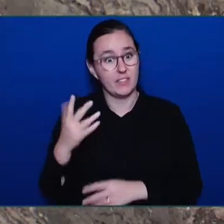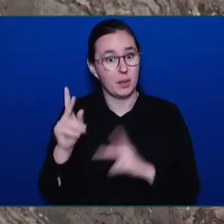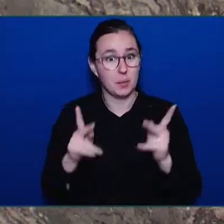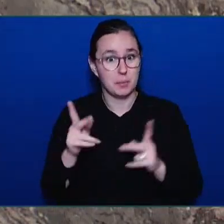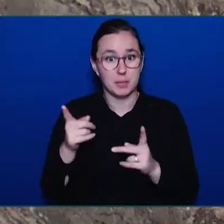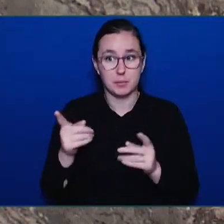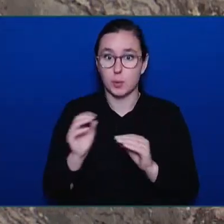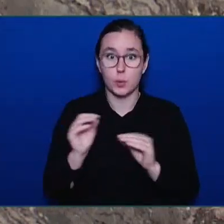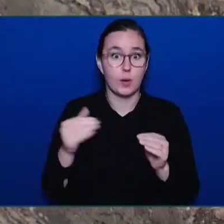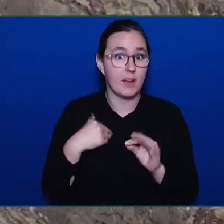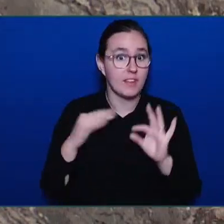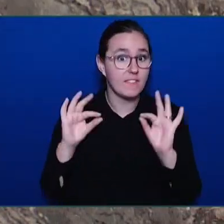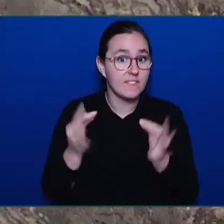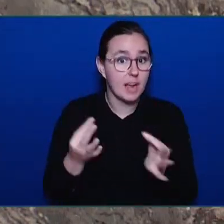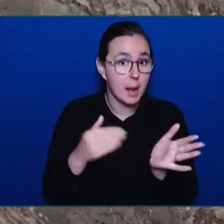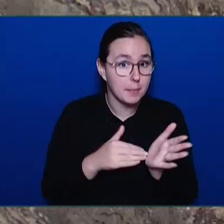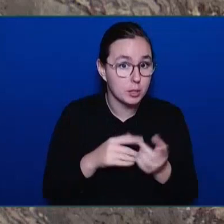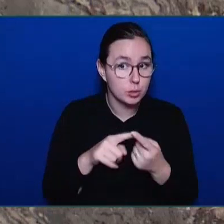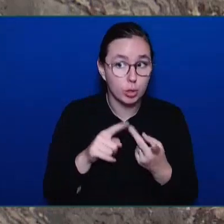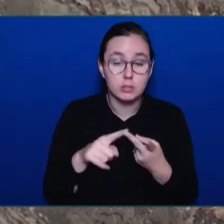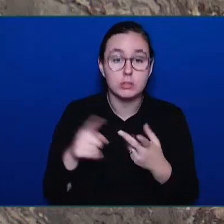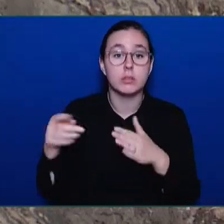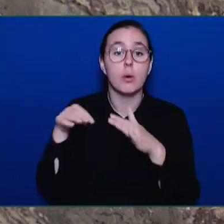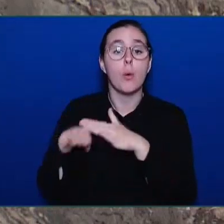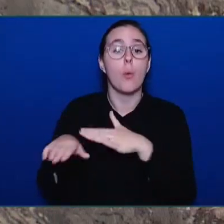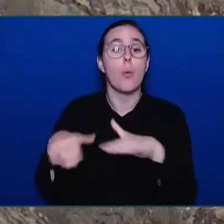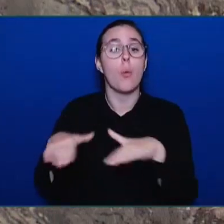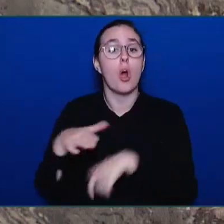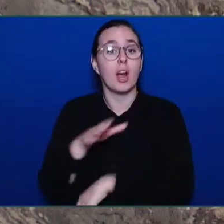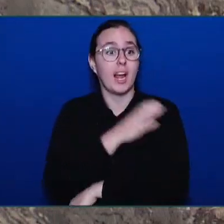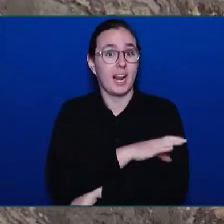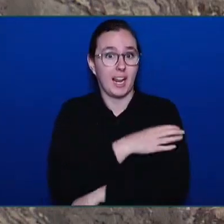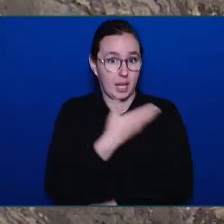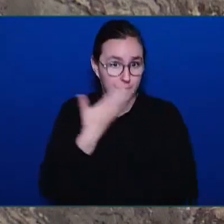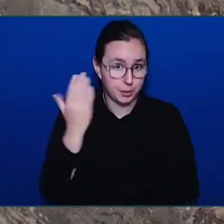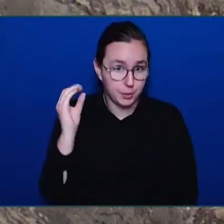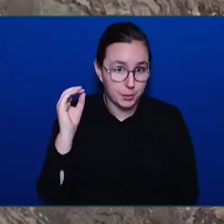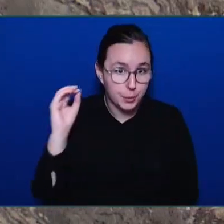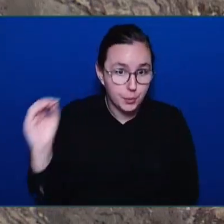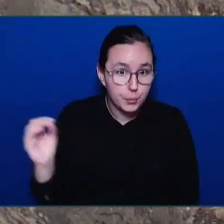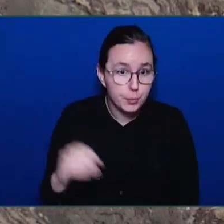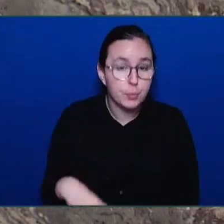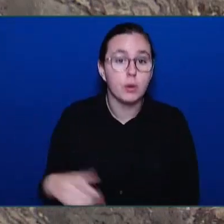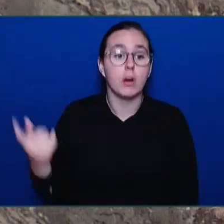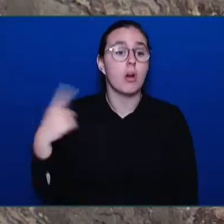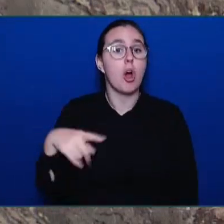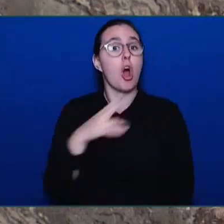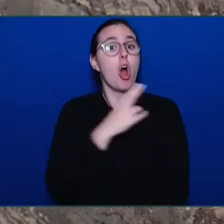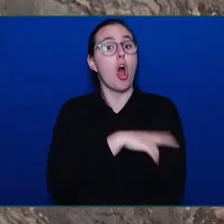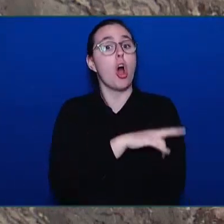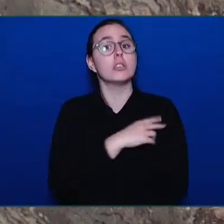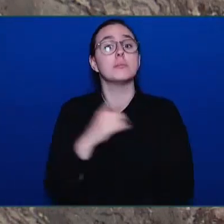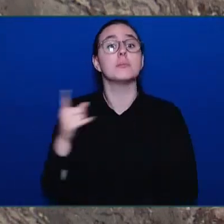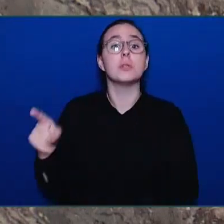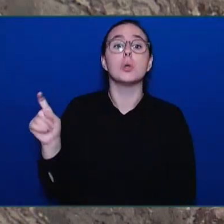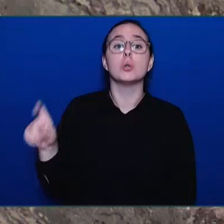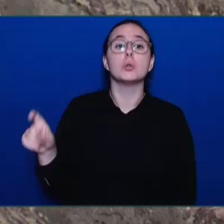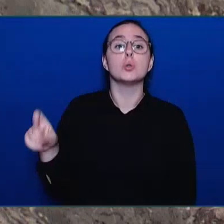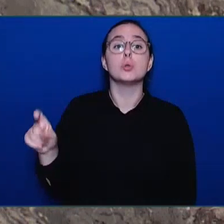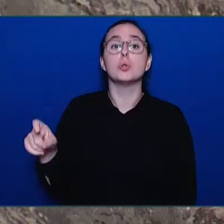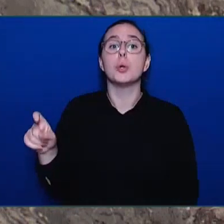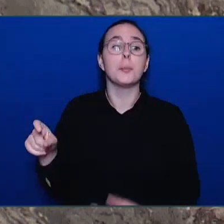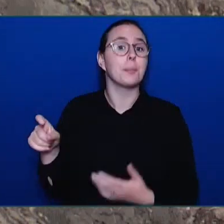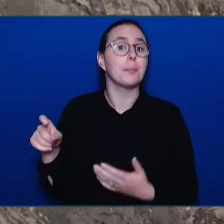tertiary hospital that serves an area of over 225,000 square kilometers and is consistently over 120%